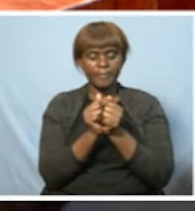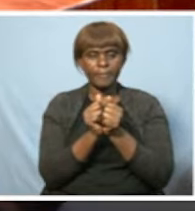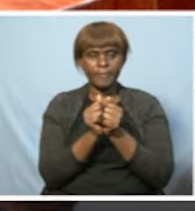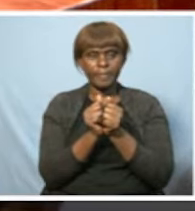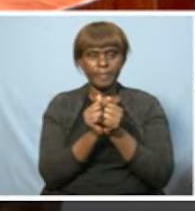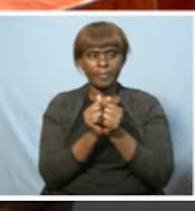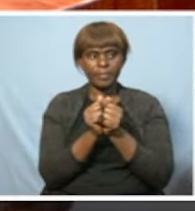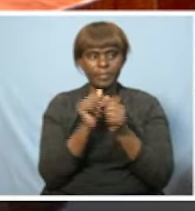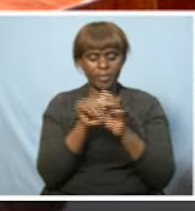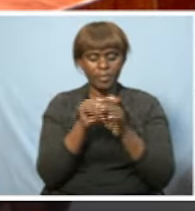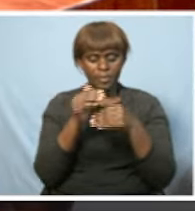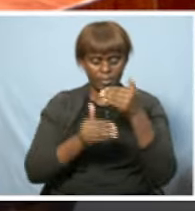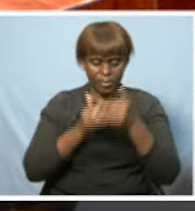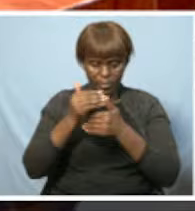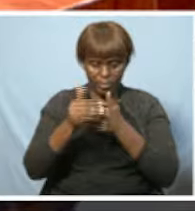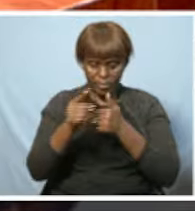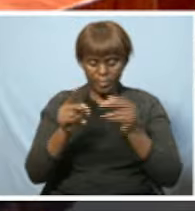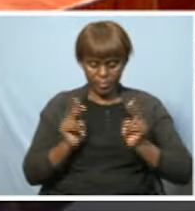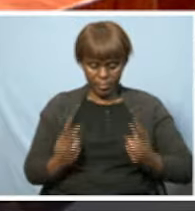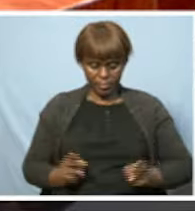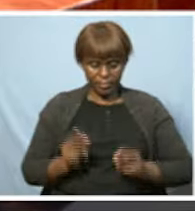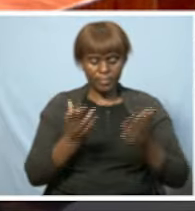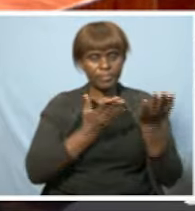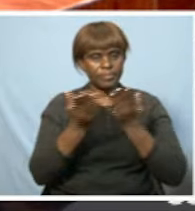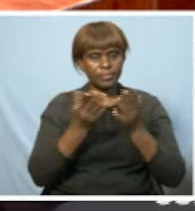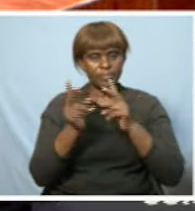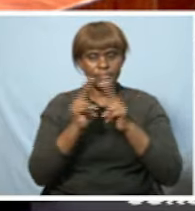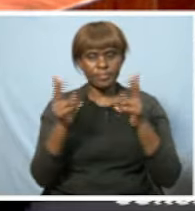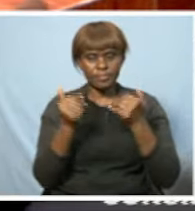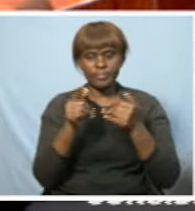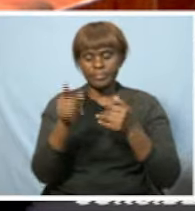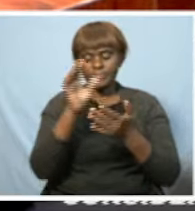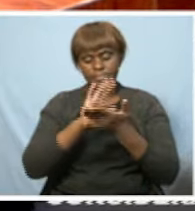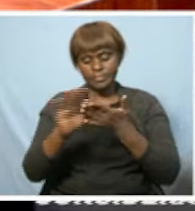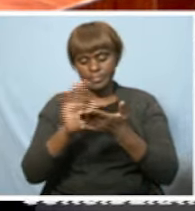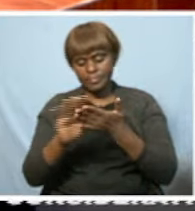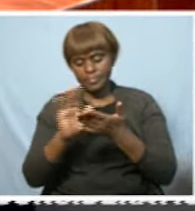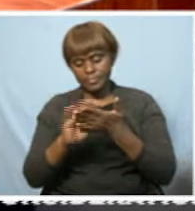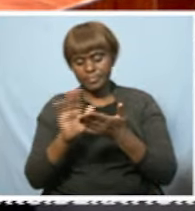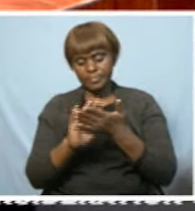enhanced health services. So the excuse that the